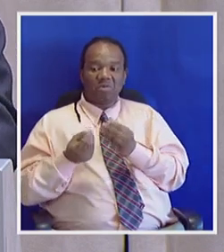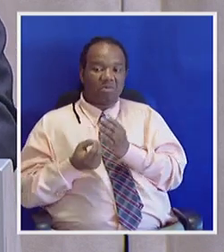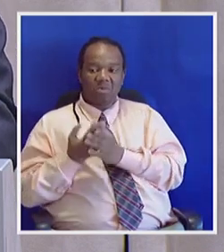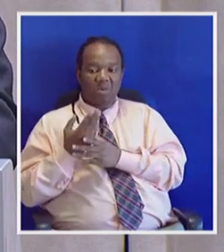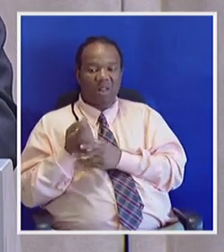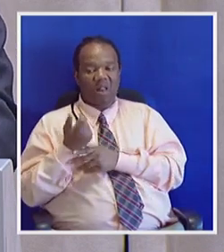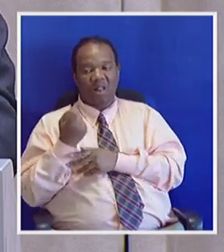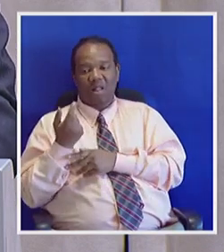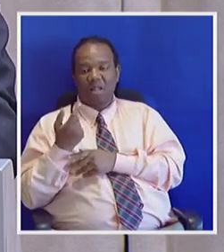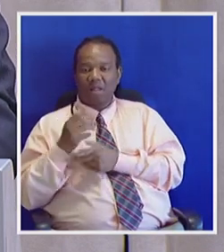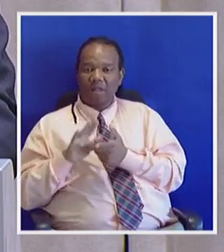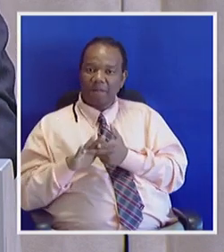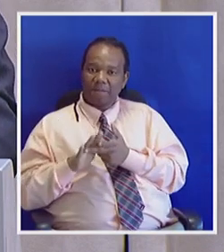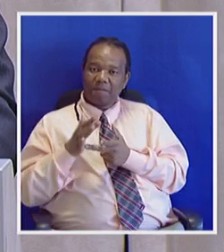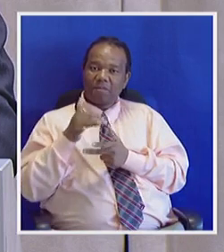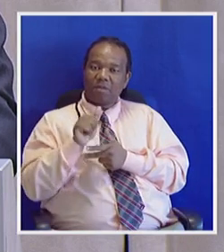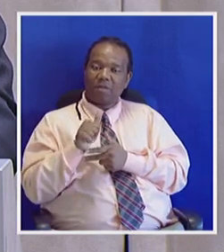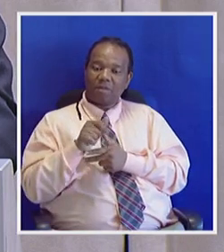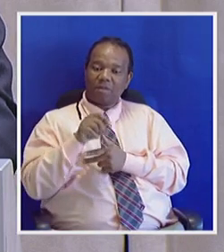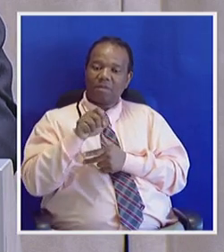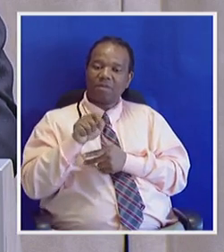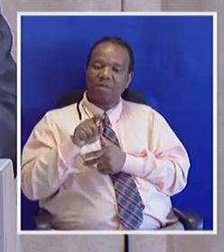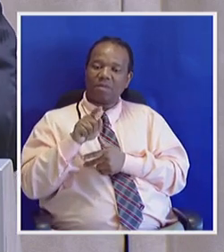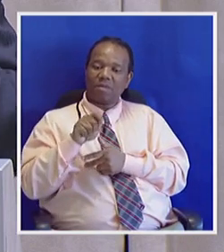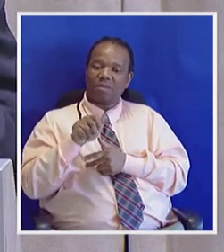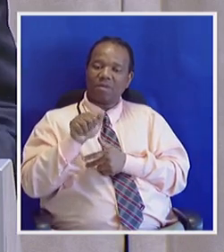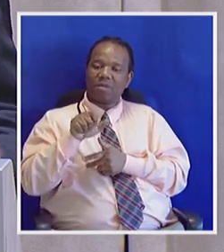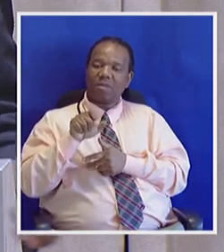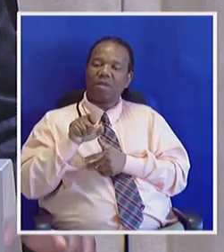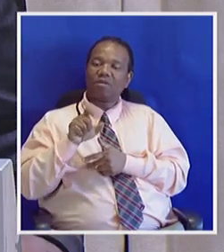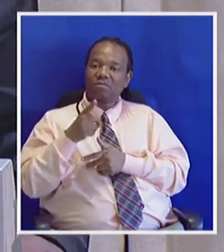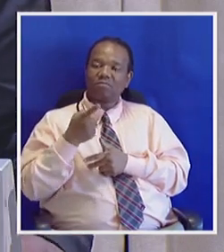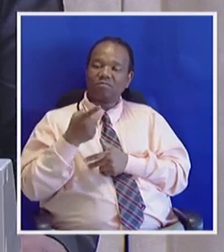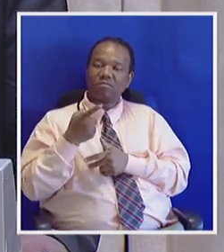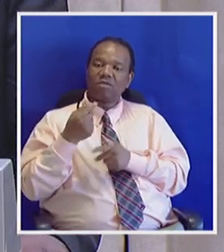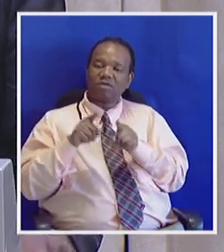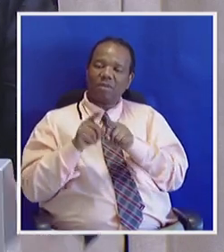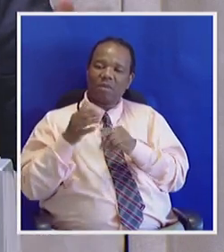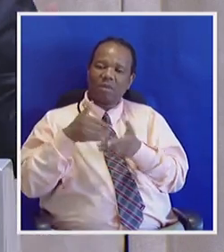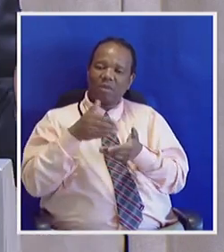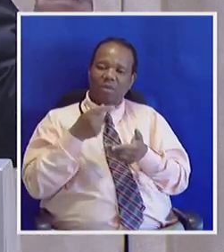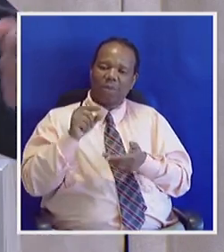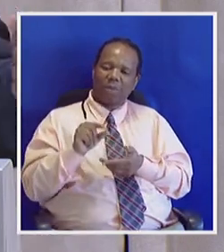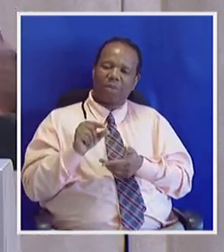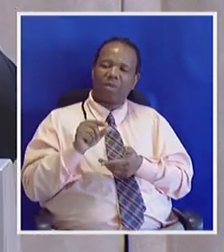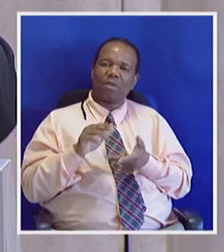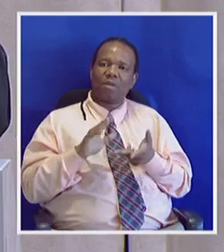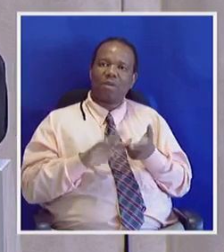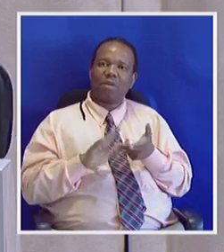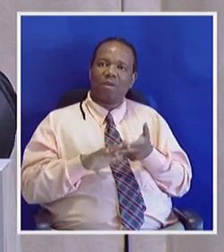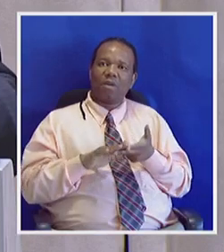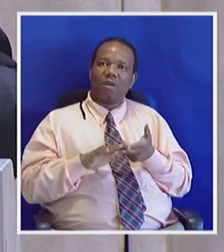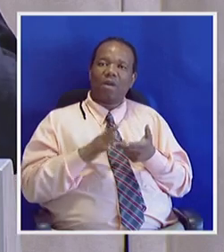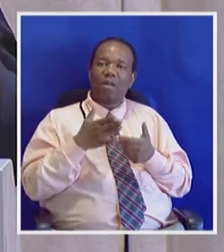to, when the revenue is also shrinking, and when the demands for more